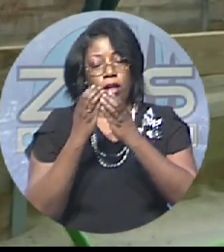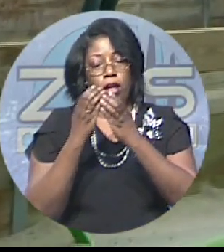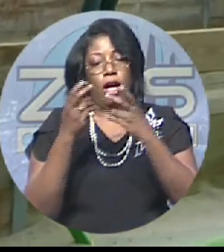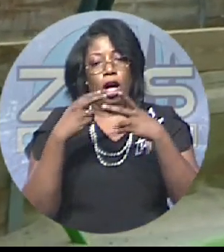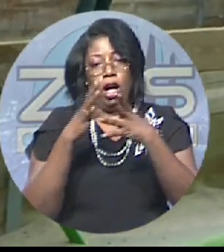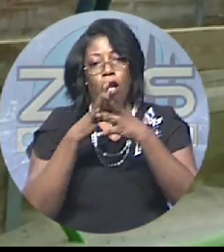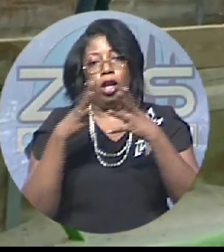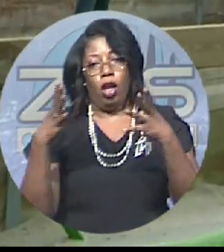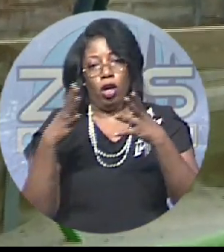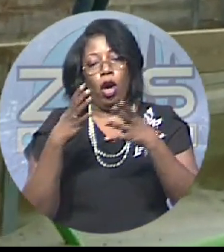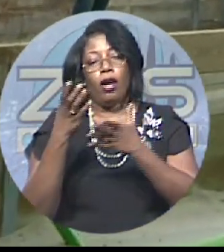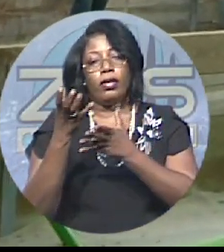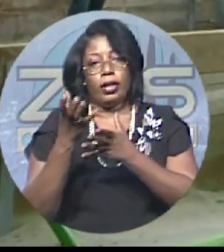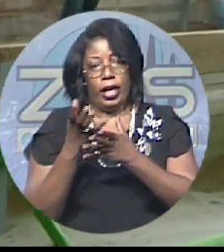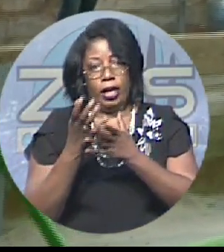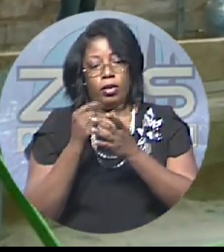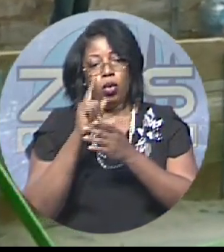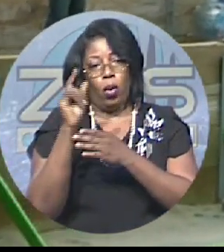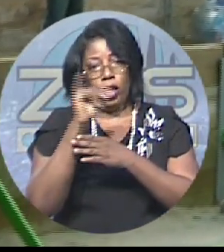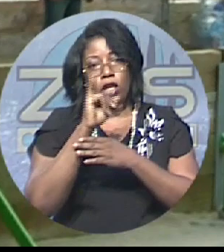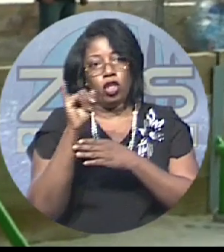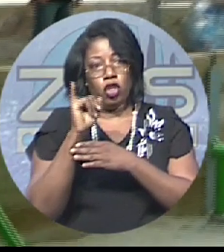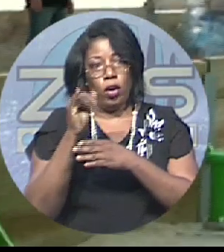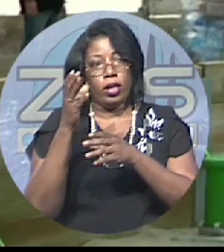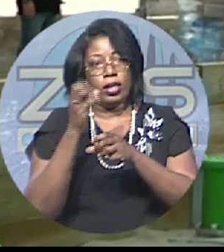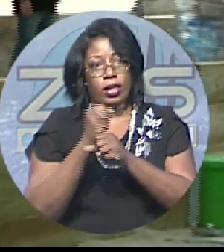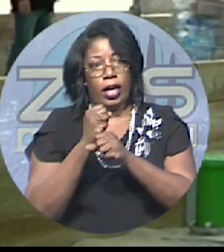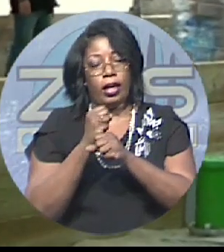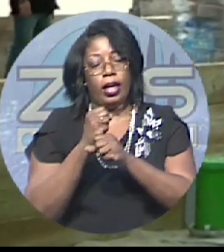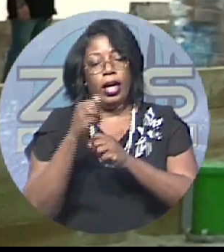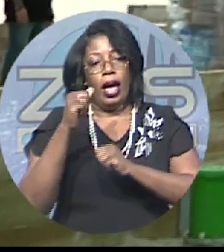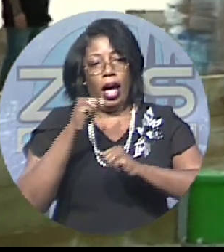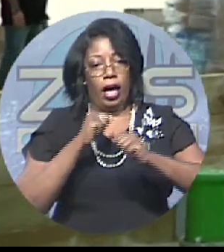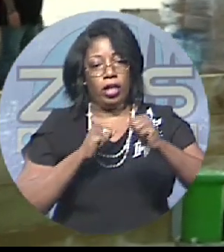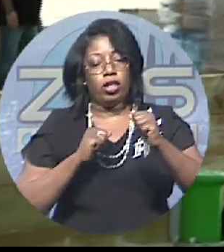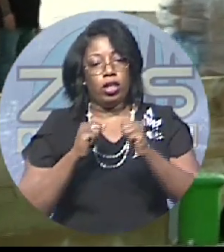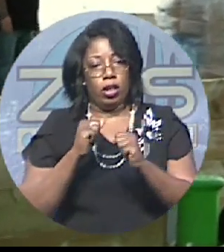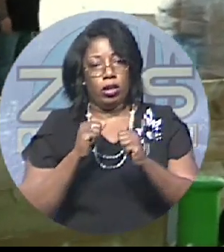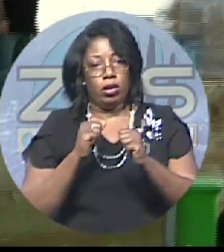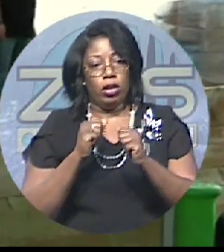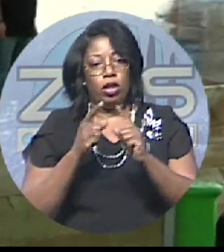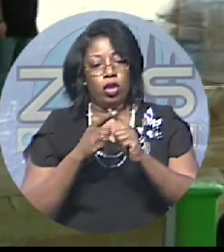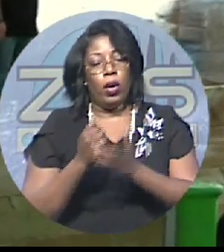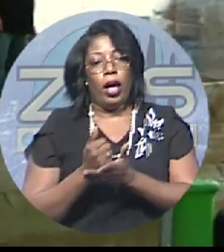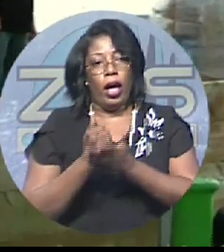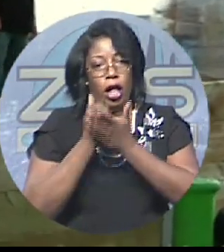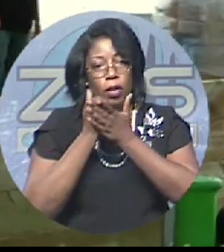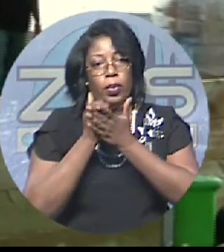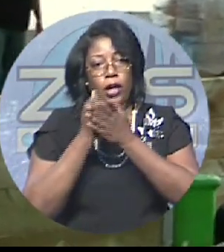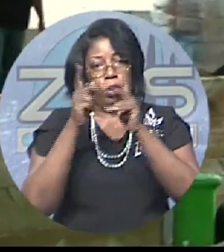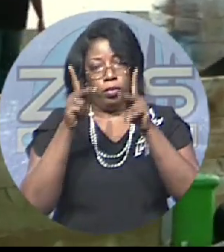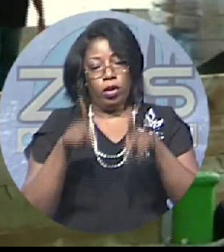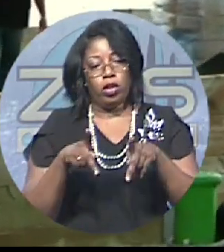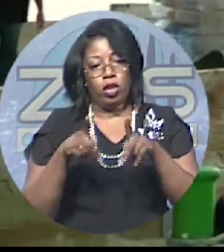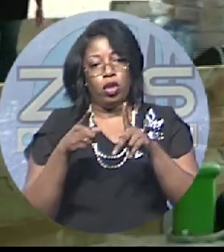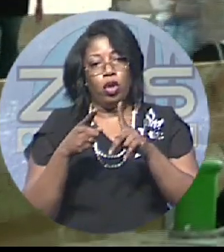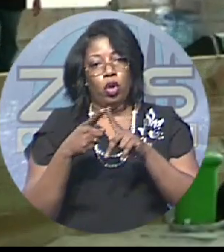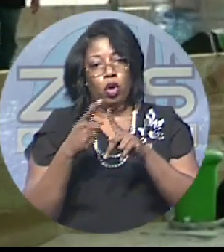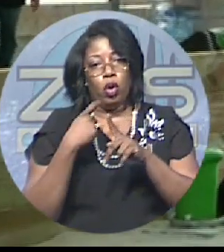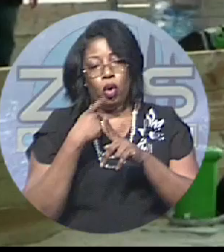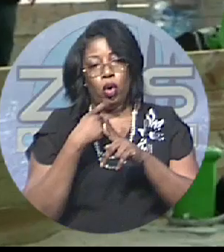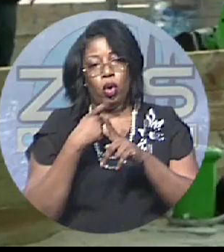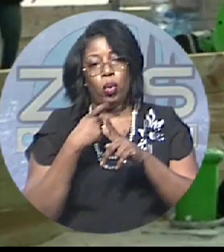claims. Tonight, there's one insurance company that's taking a very proactive approach to assisting its clients who may have been negatively